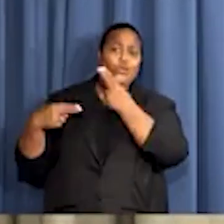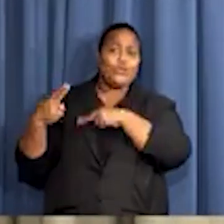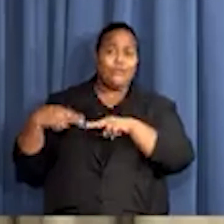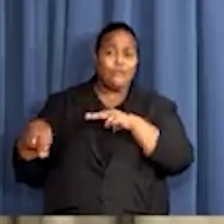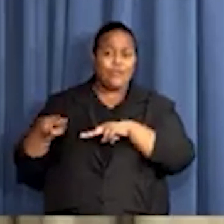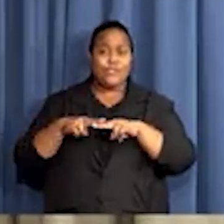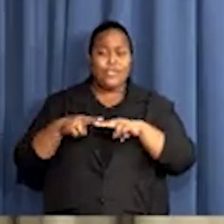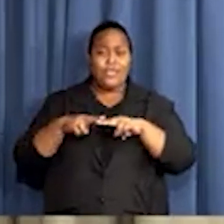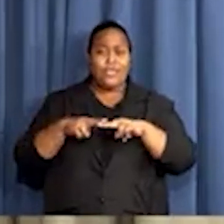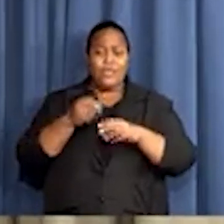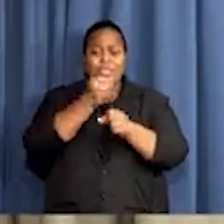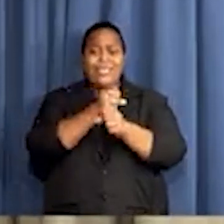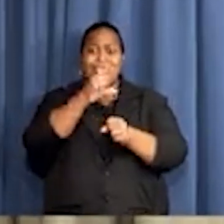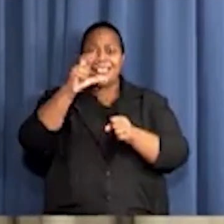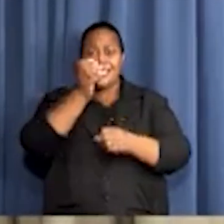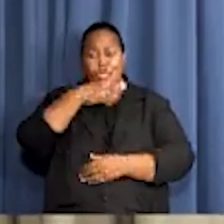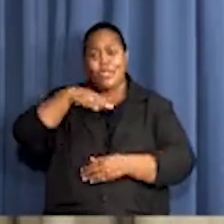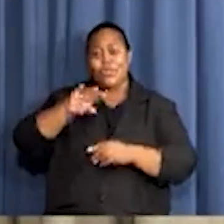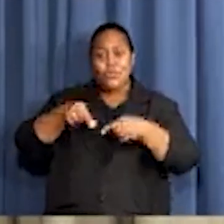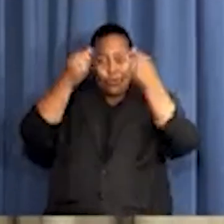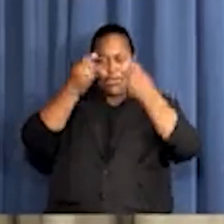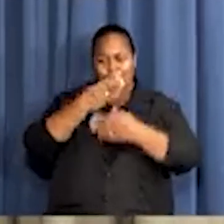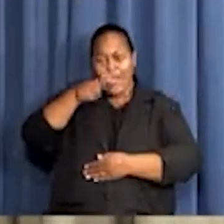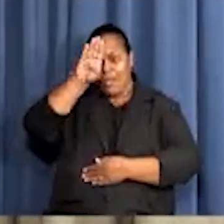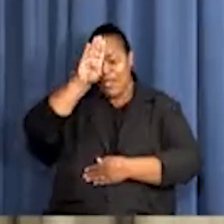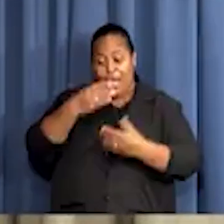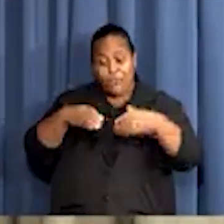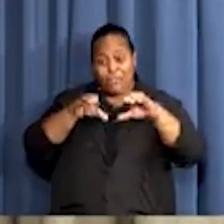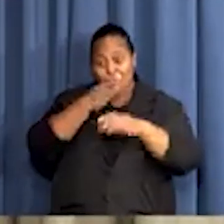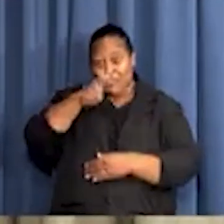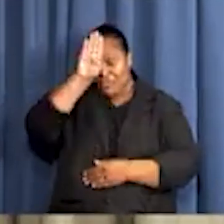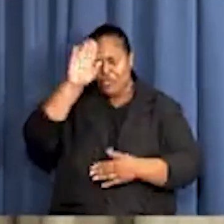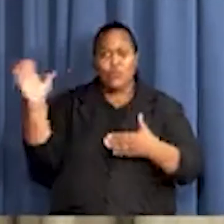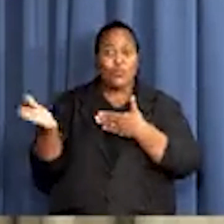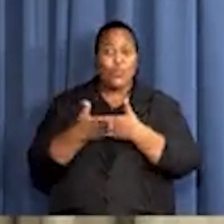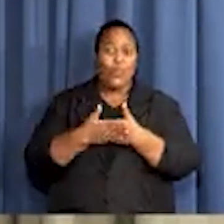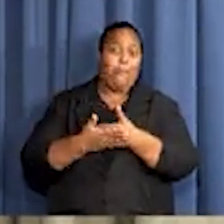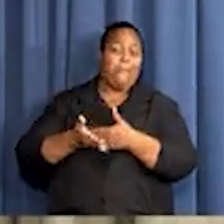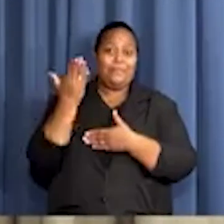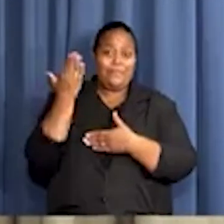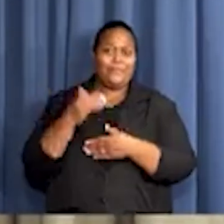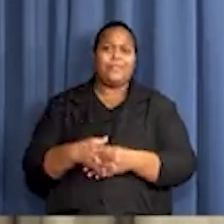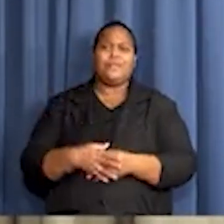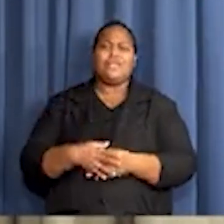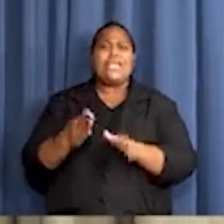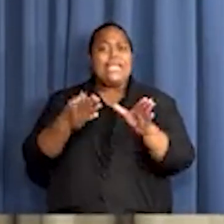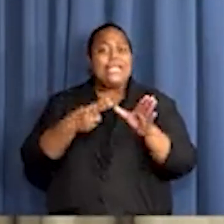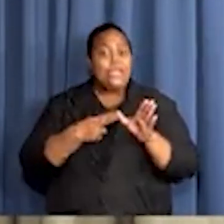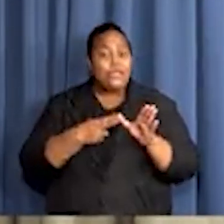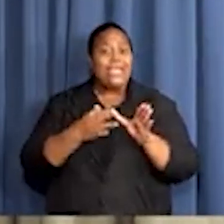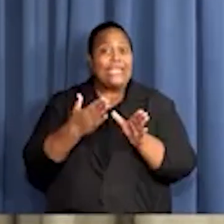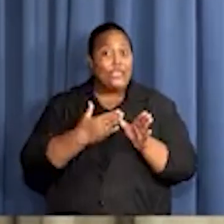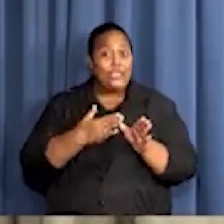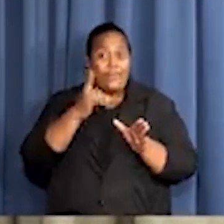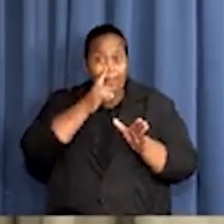Great Council of Chiefs was closed down. For the indigenous people, the GCC is a symbol of